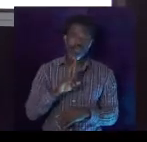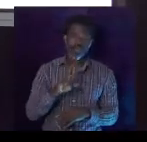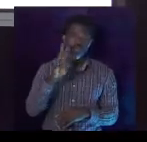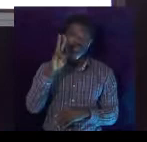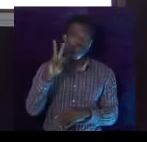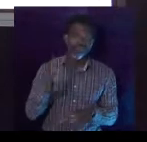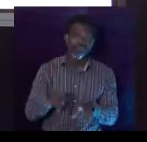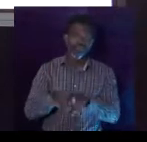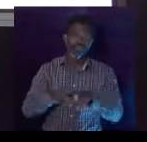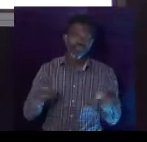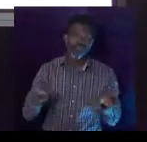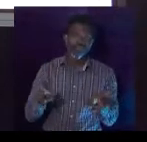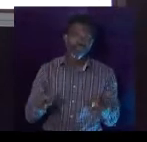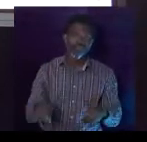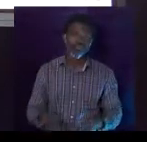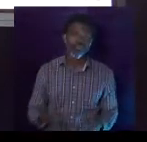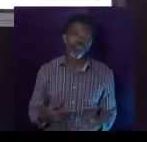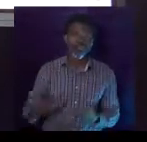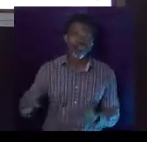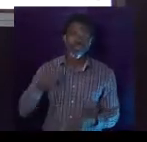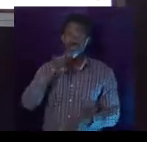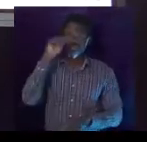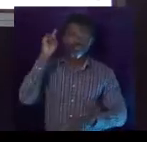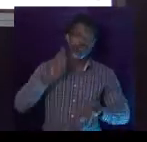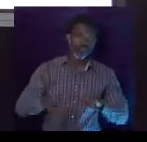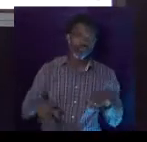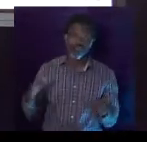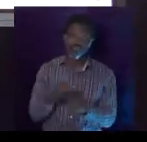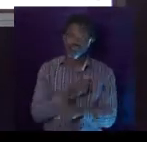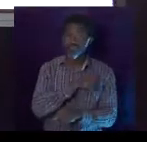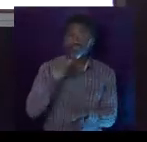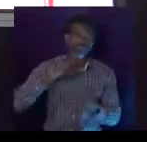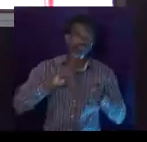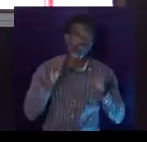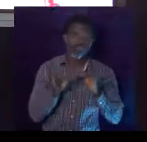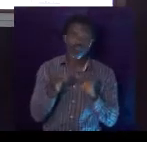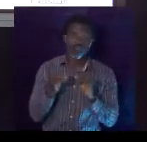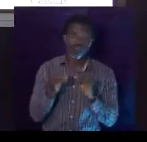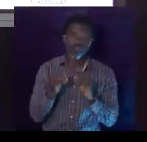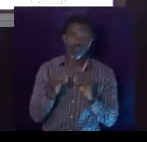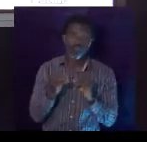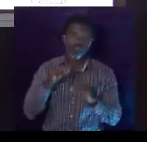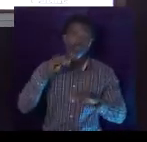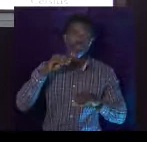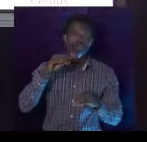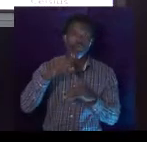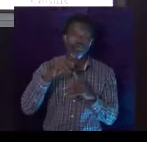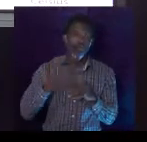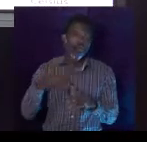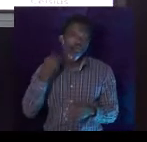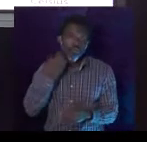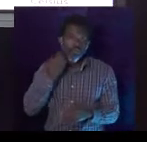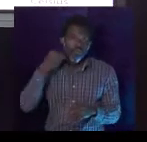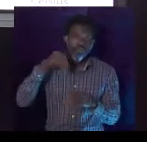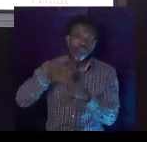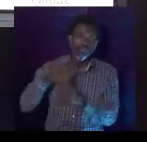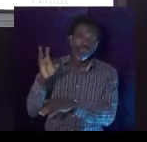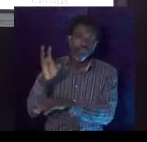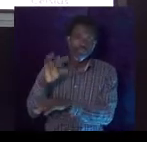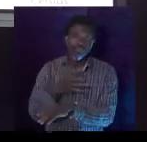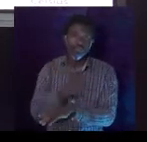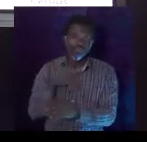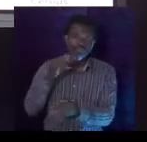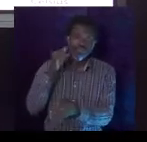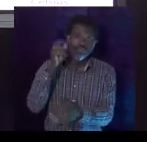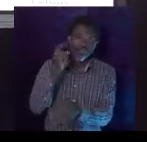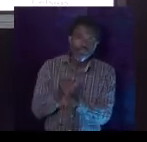two different things. They are not the same. Let's move on. So you cannot take a number a temperature in Celsius and just remove the